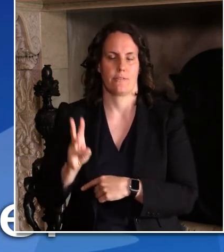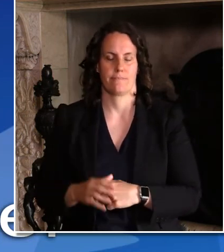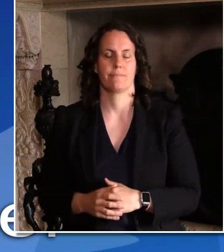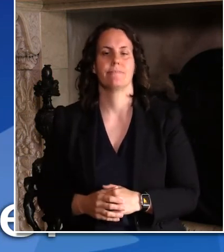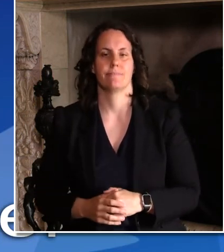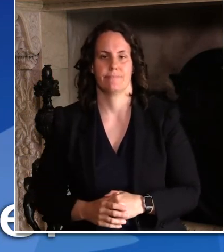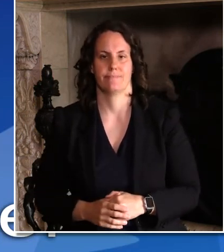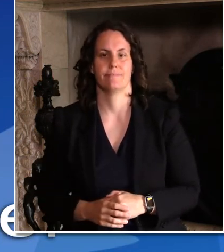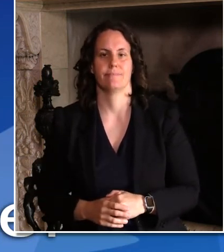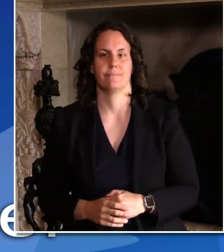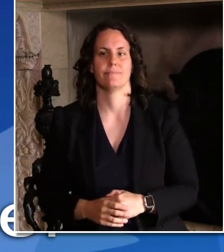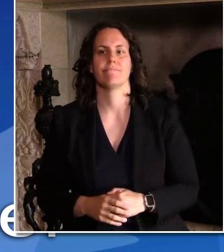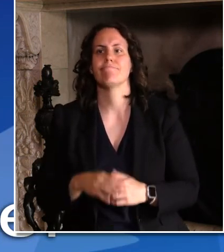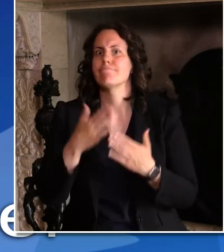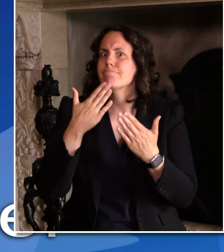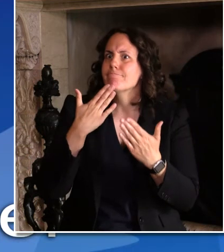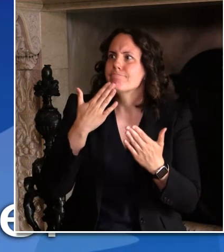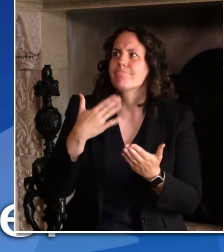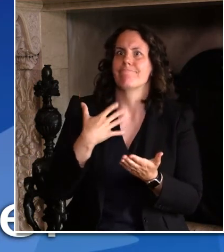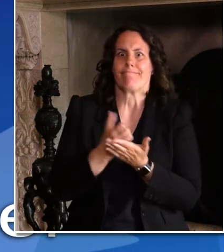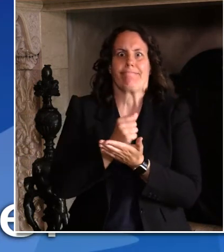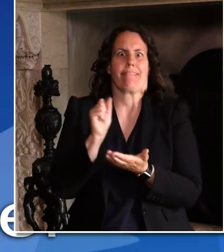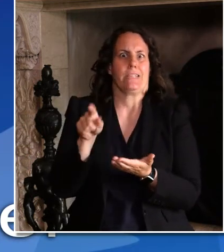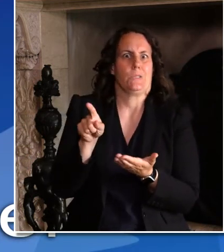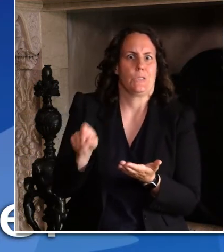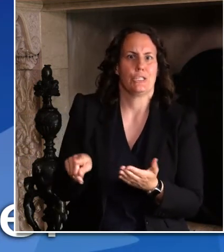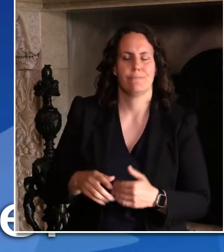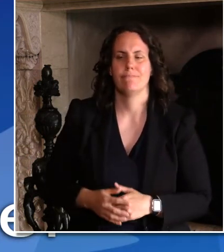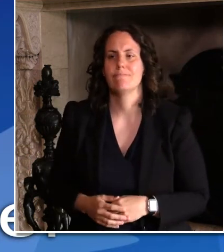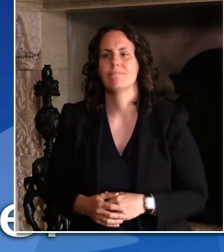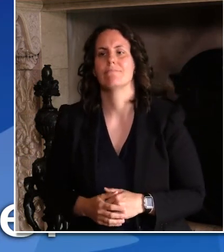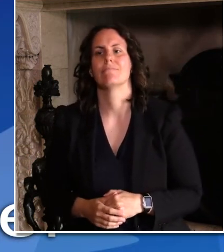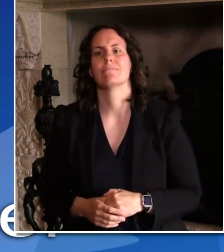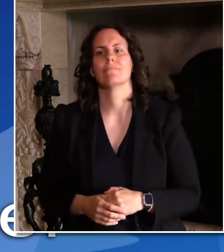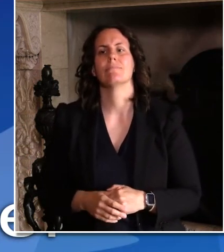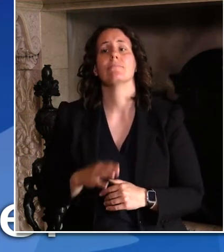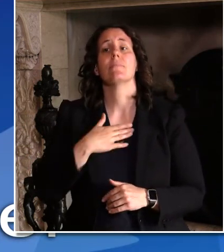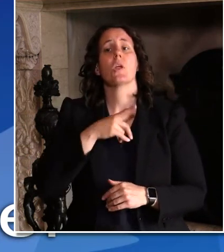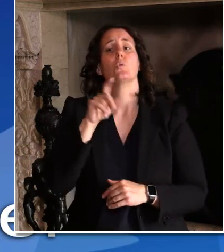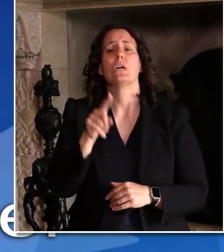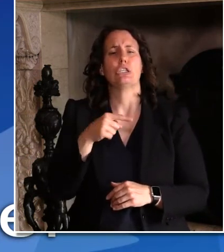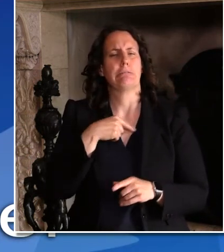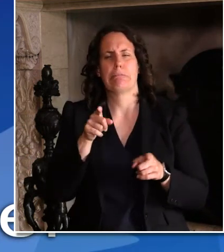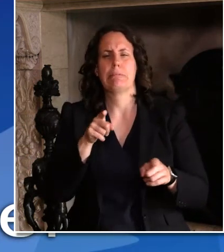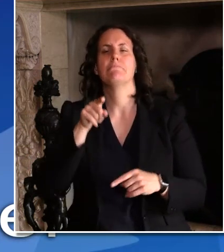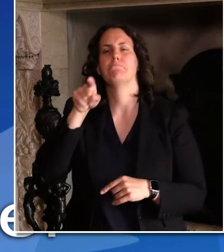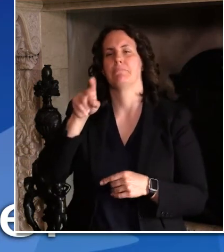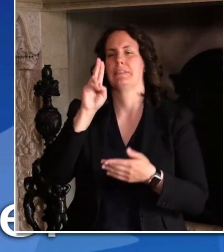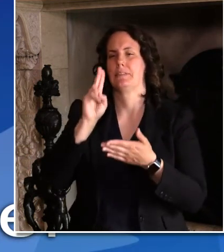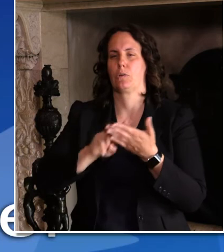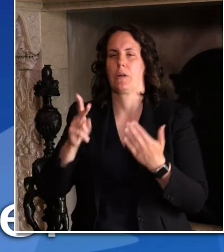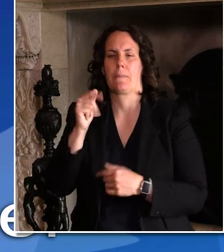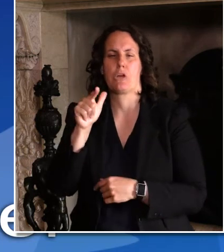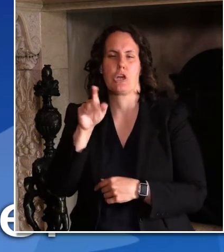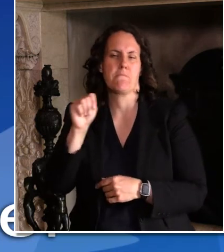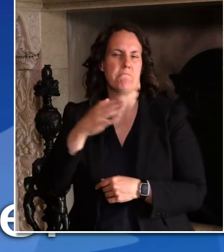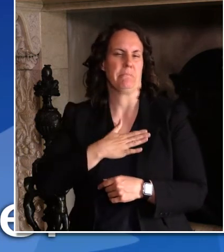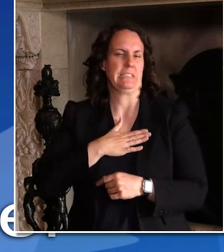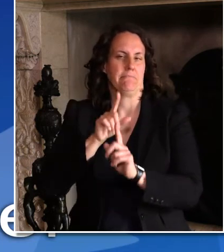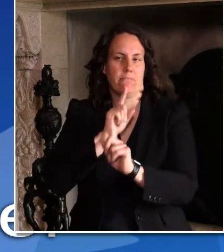Yes, thank you for taking this call. My question is for Dr. Palm. We have all of the